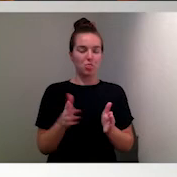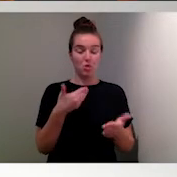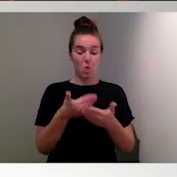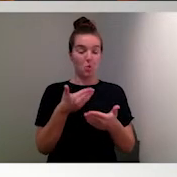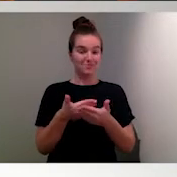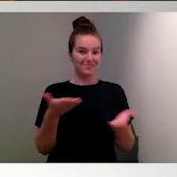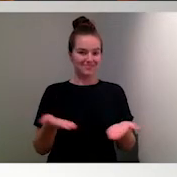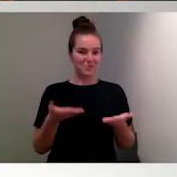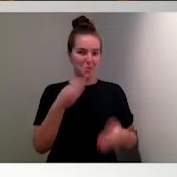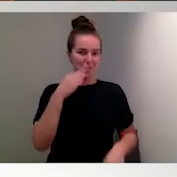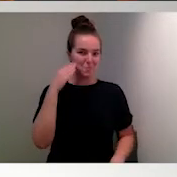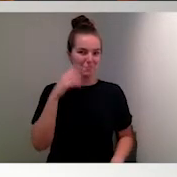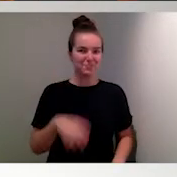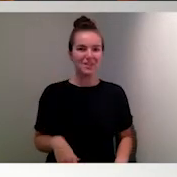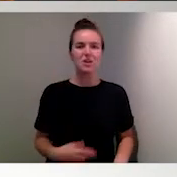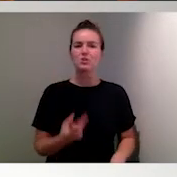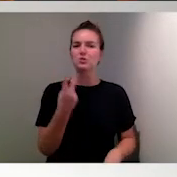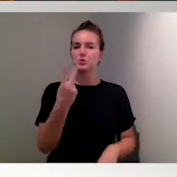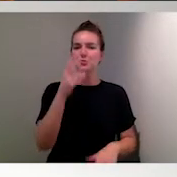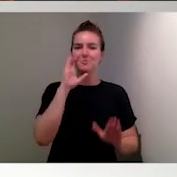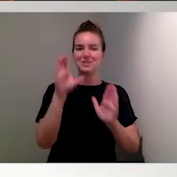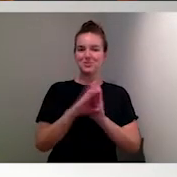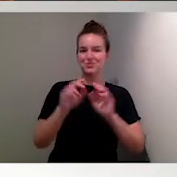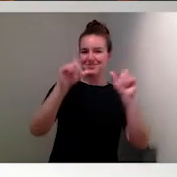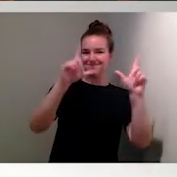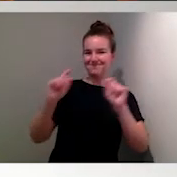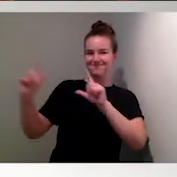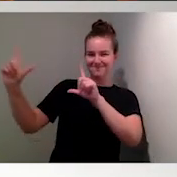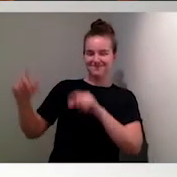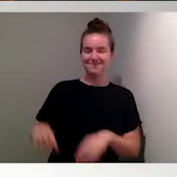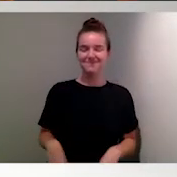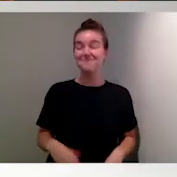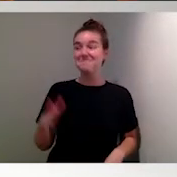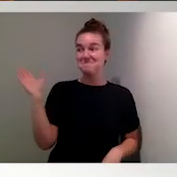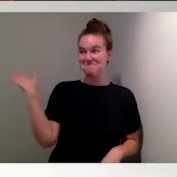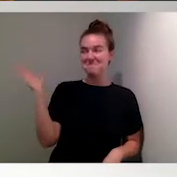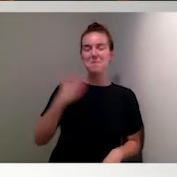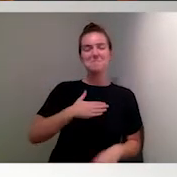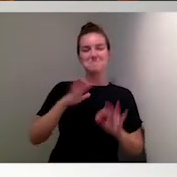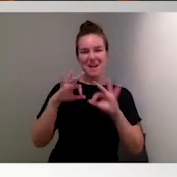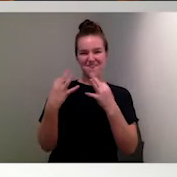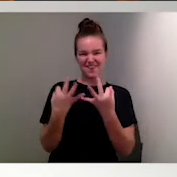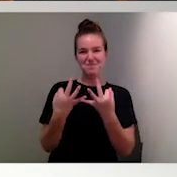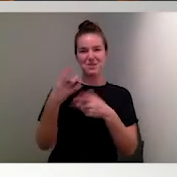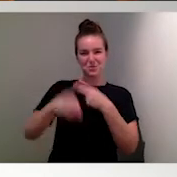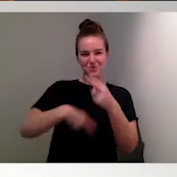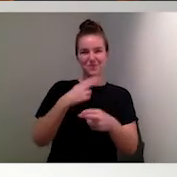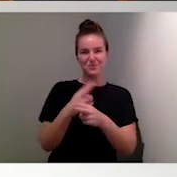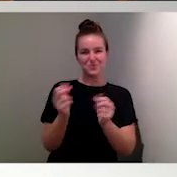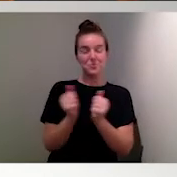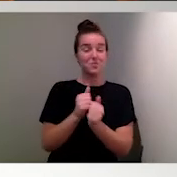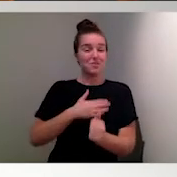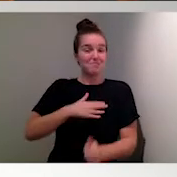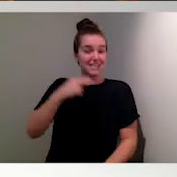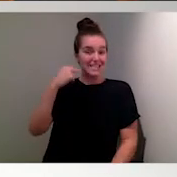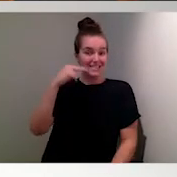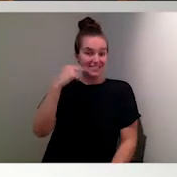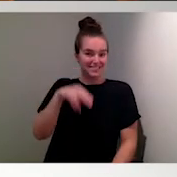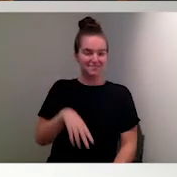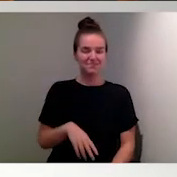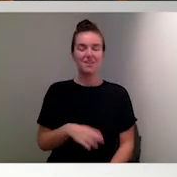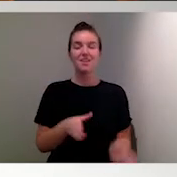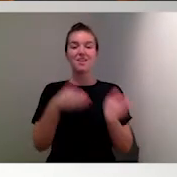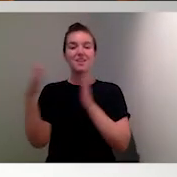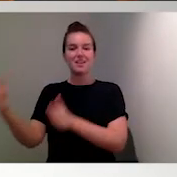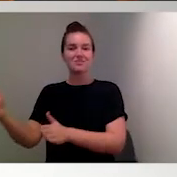my family at Universal with my niece, and that's my family on a Disney cruise. So we've